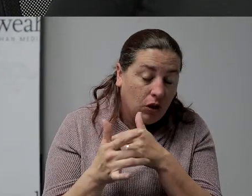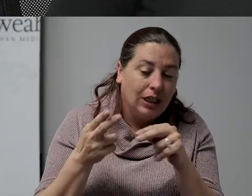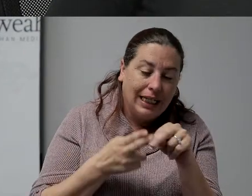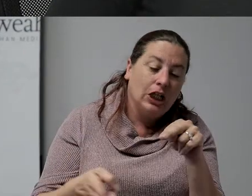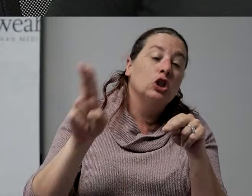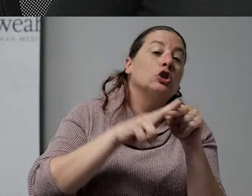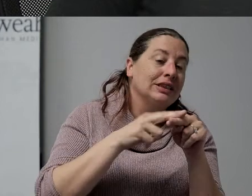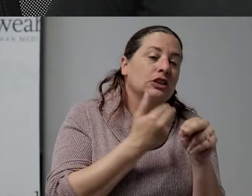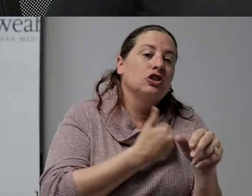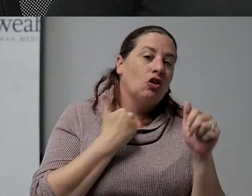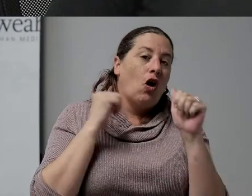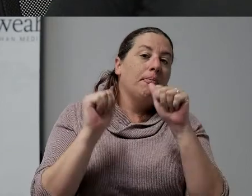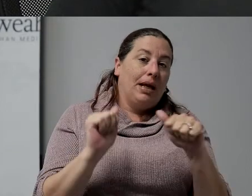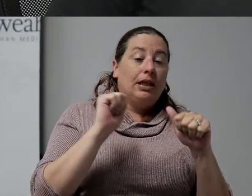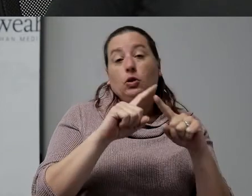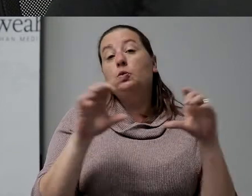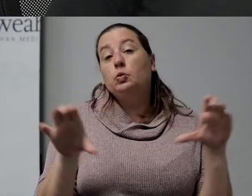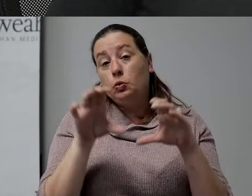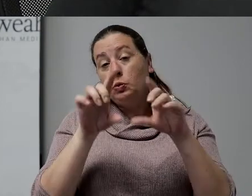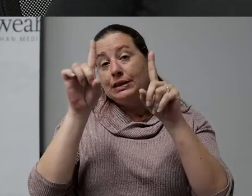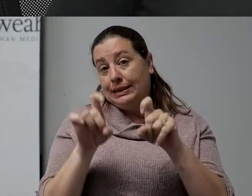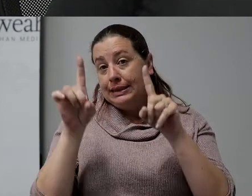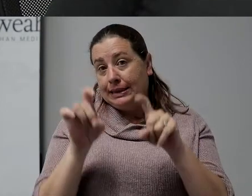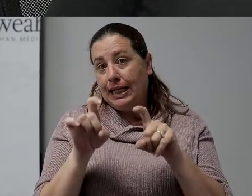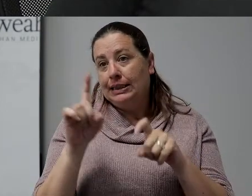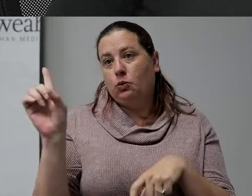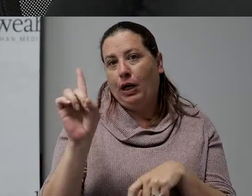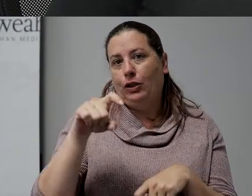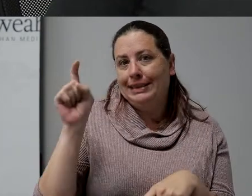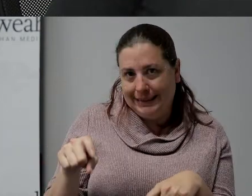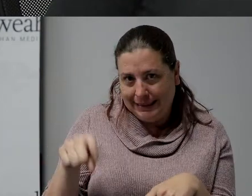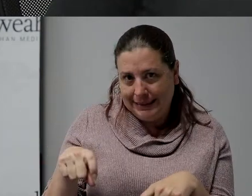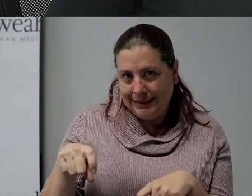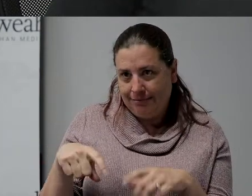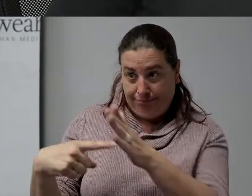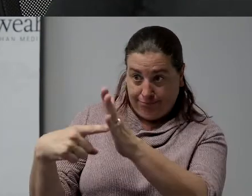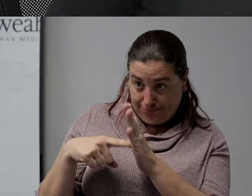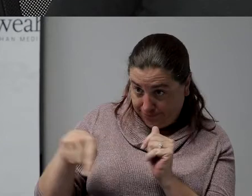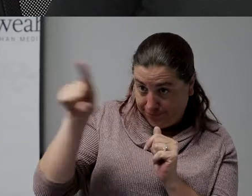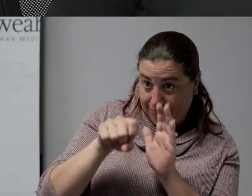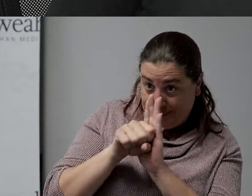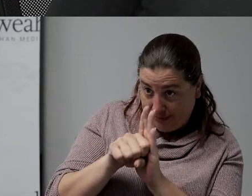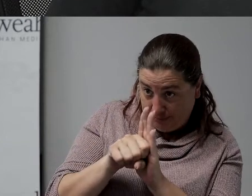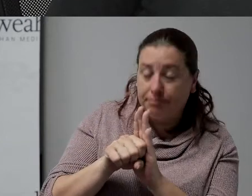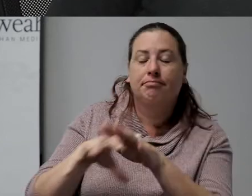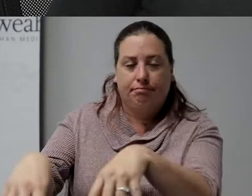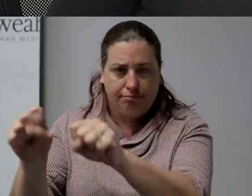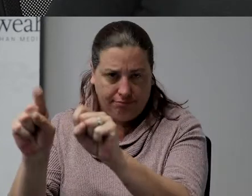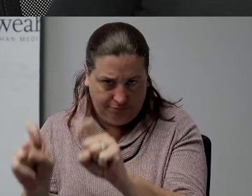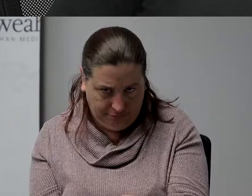increases our ability to do the tests where it is indicated or warranted to do it. So, and again,